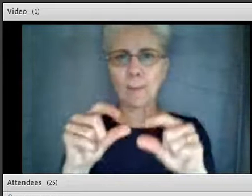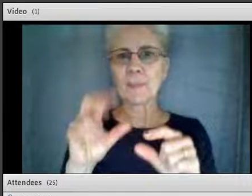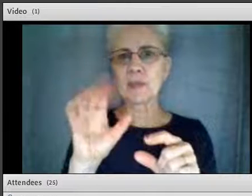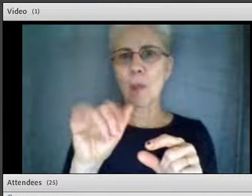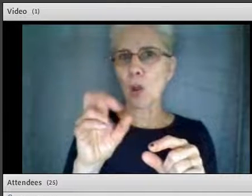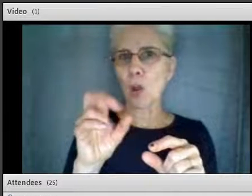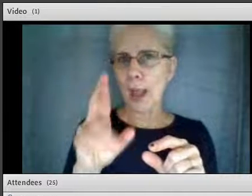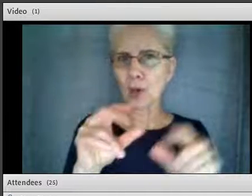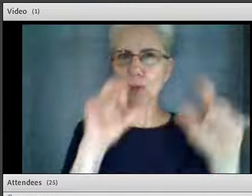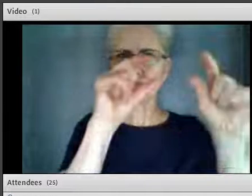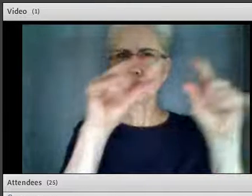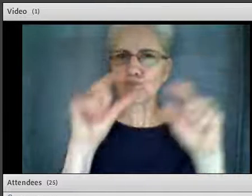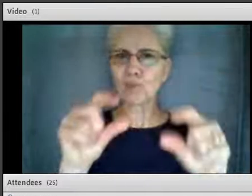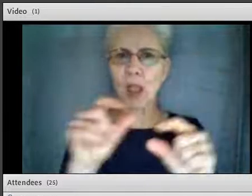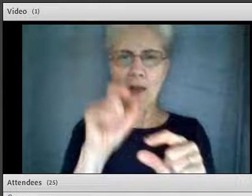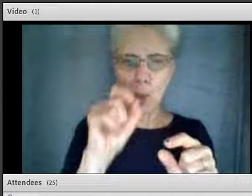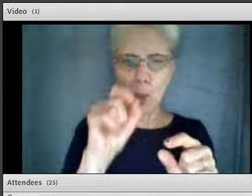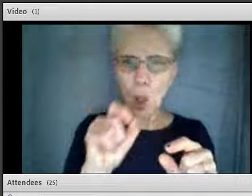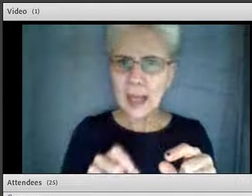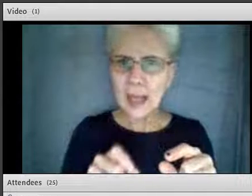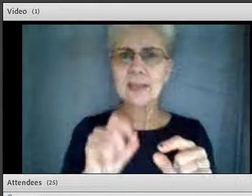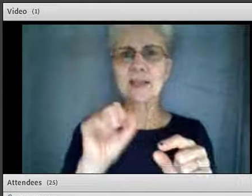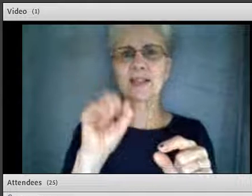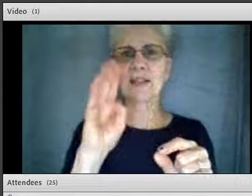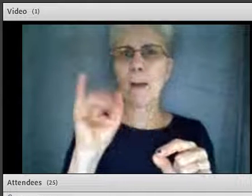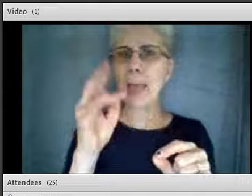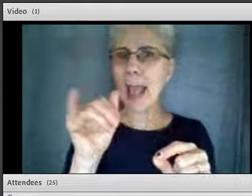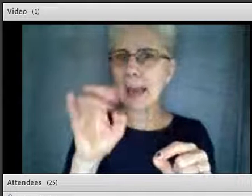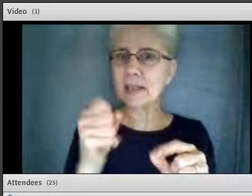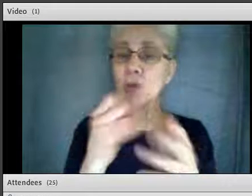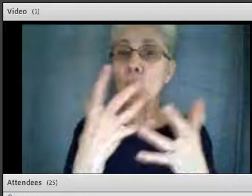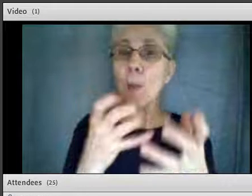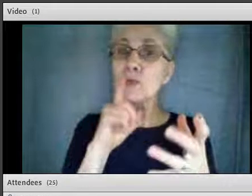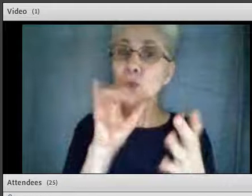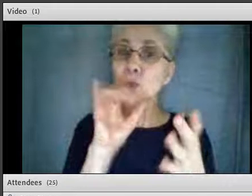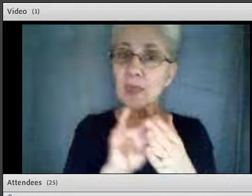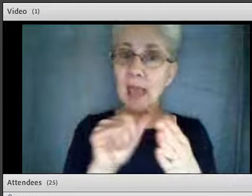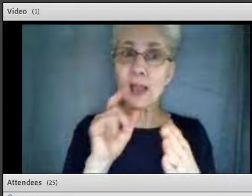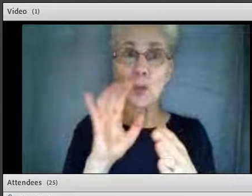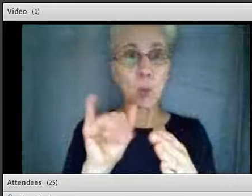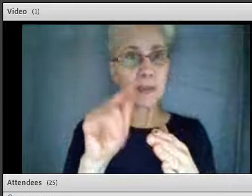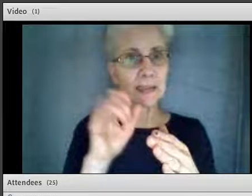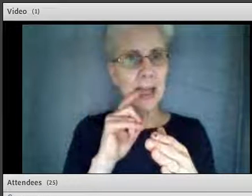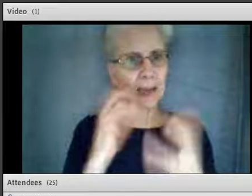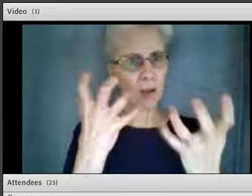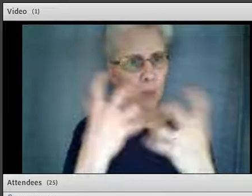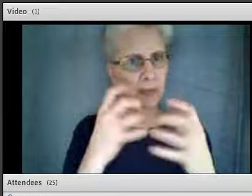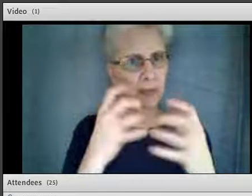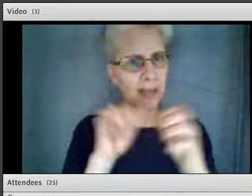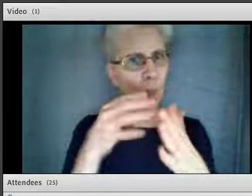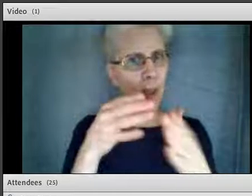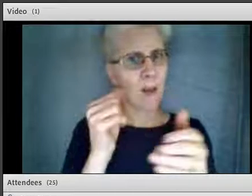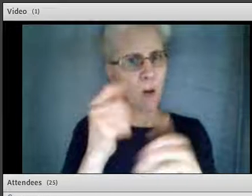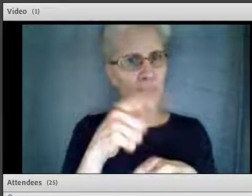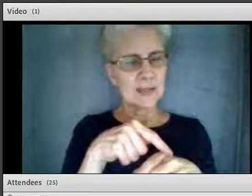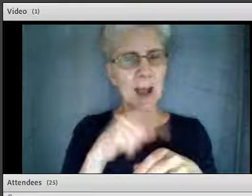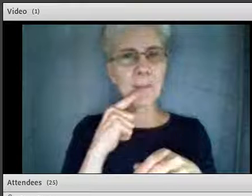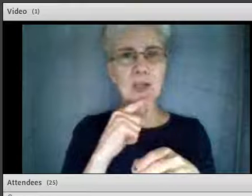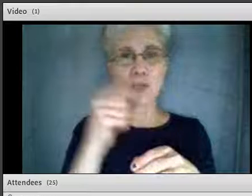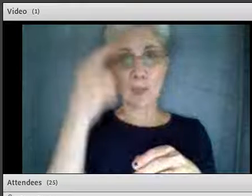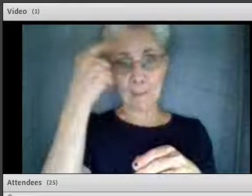have subheadings, and you want to make sure your site works that way again. Your site should be logical, and it should work its way